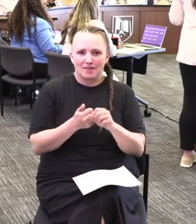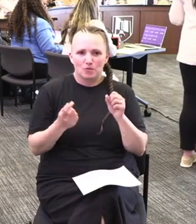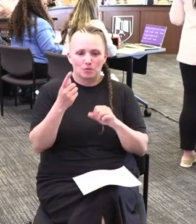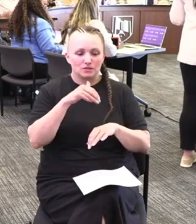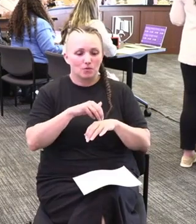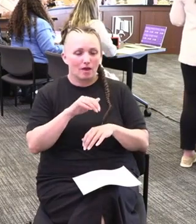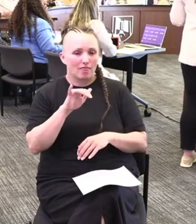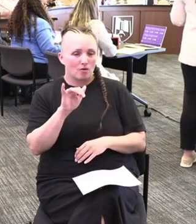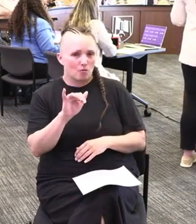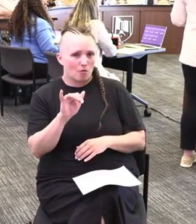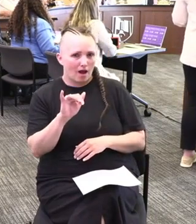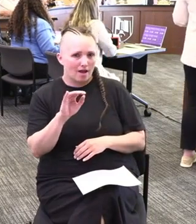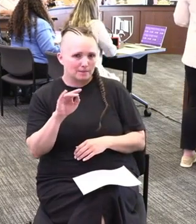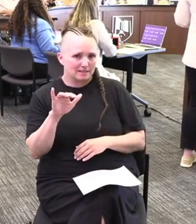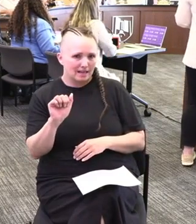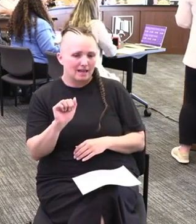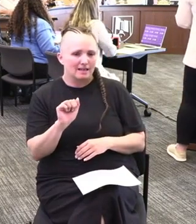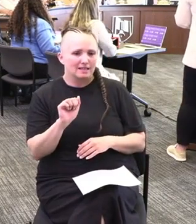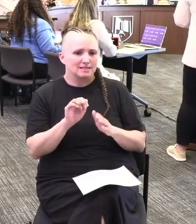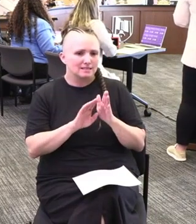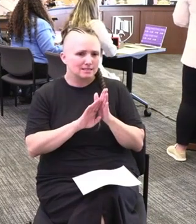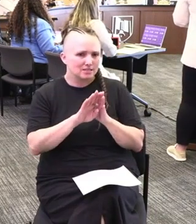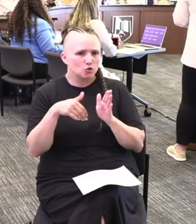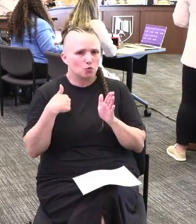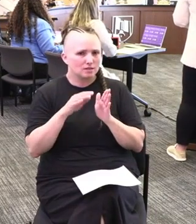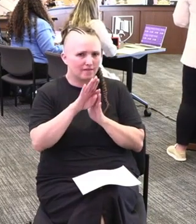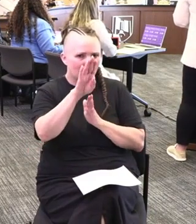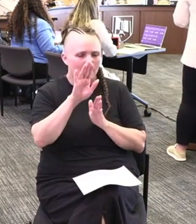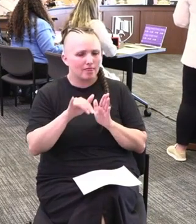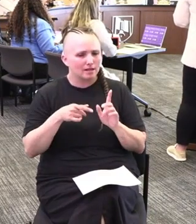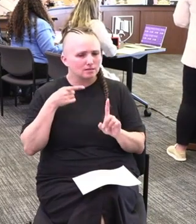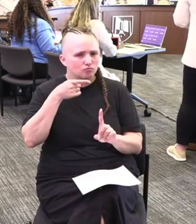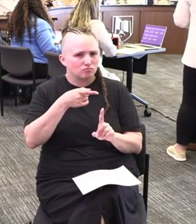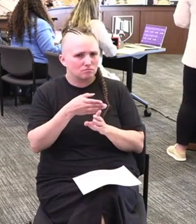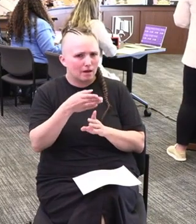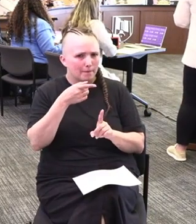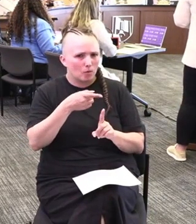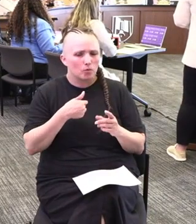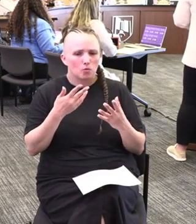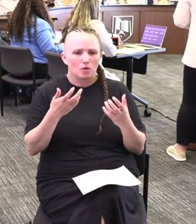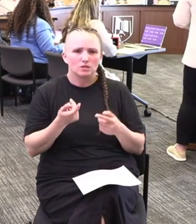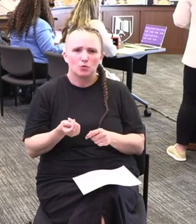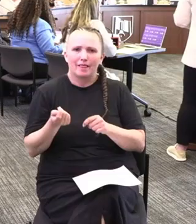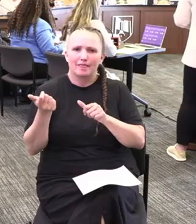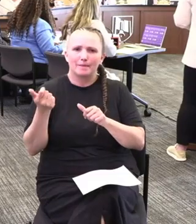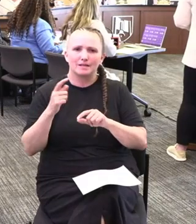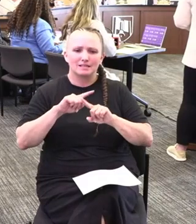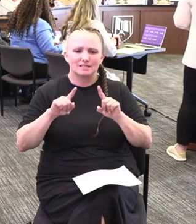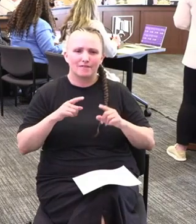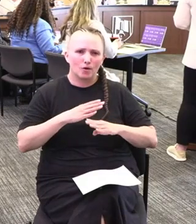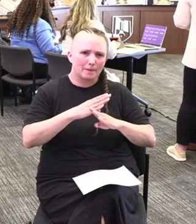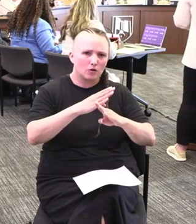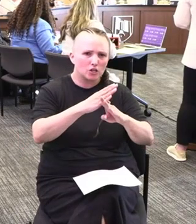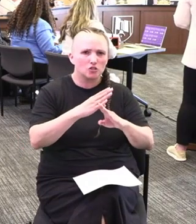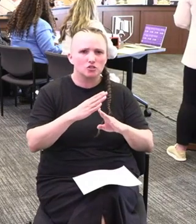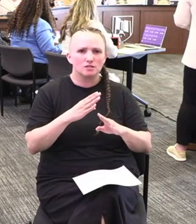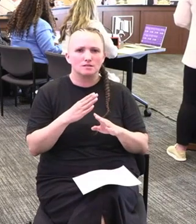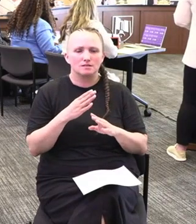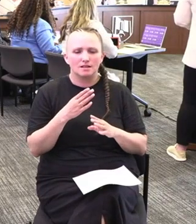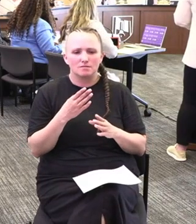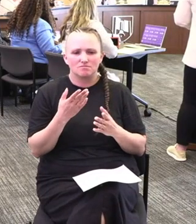is our core priority. We want to eliminate the economic and geographic barriers that keep kids from reaching their fullest